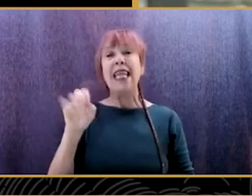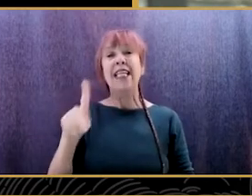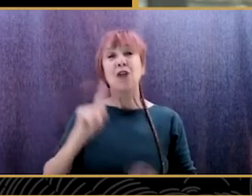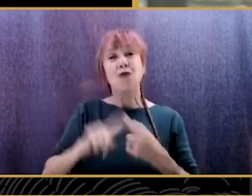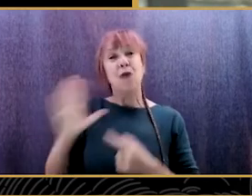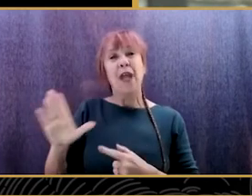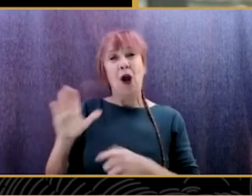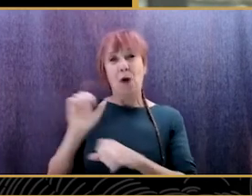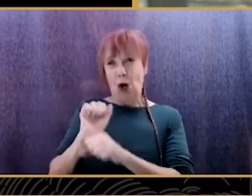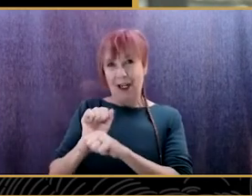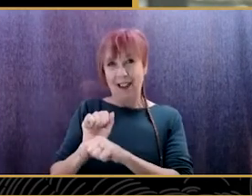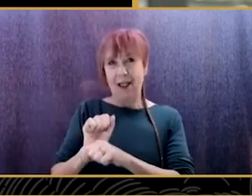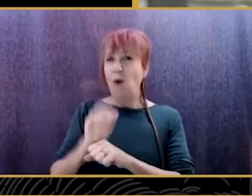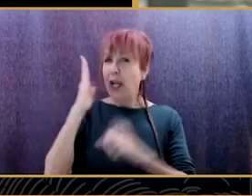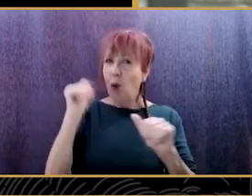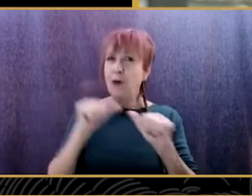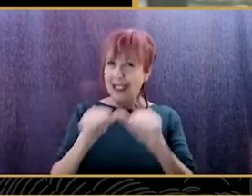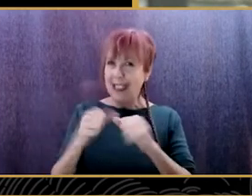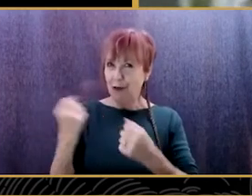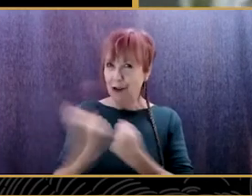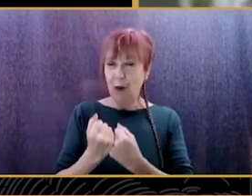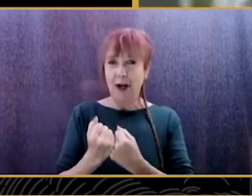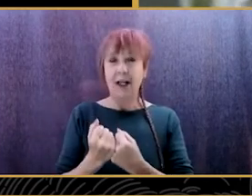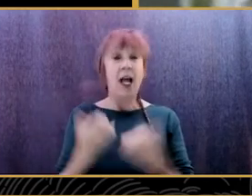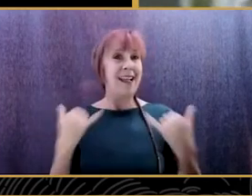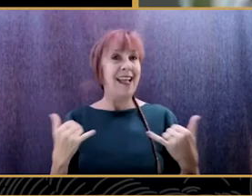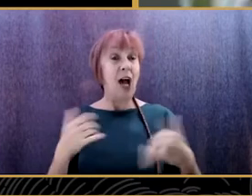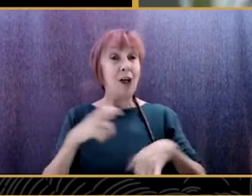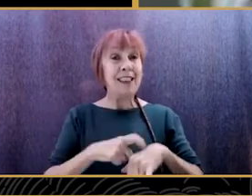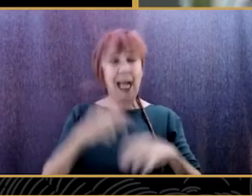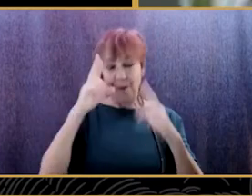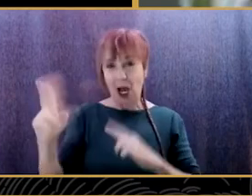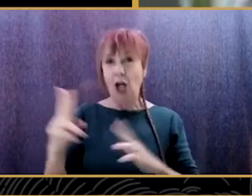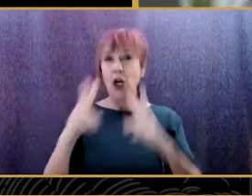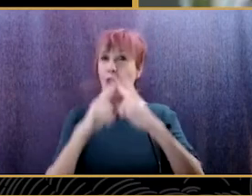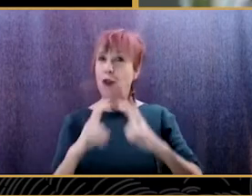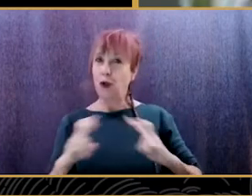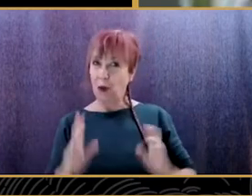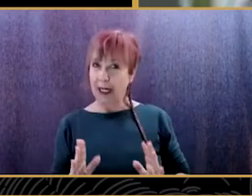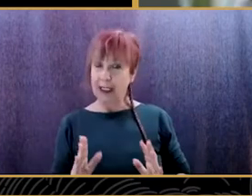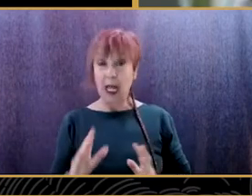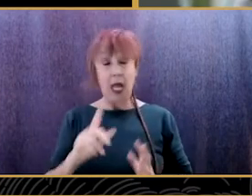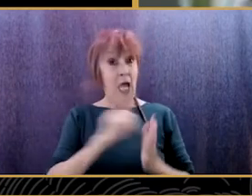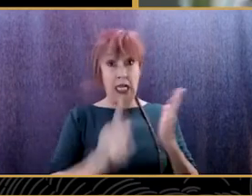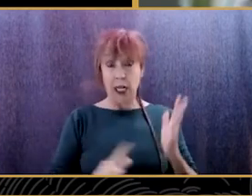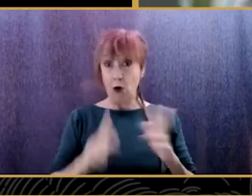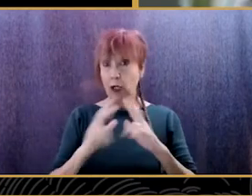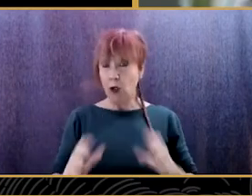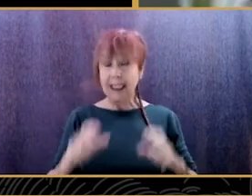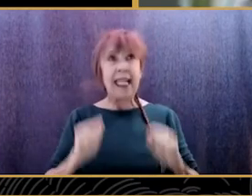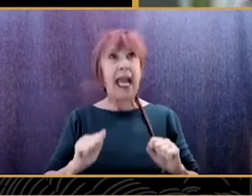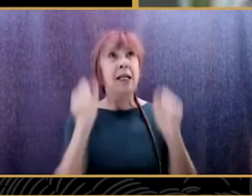fellows' work. We hope you continue to support them. Now it's time to honor the critics. Literary critics